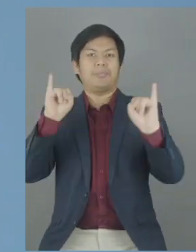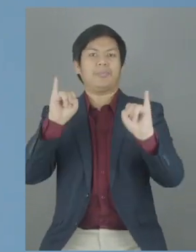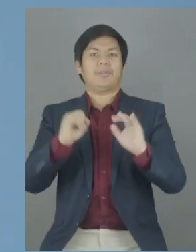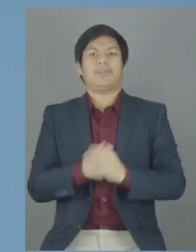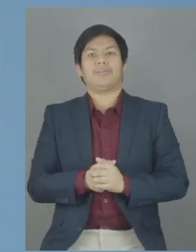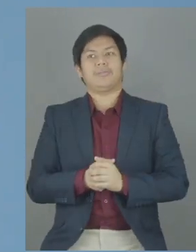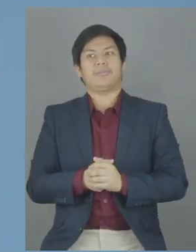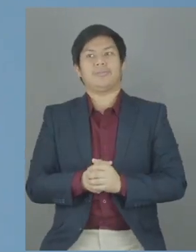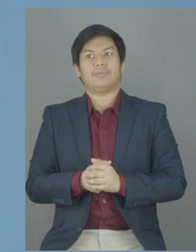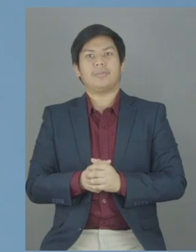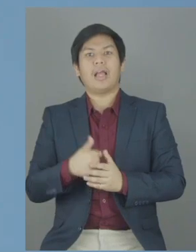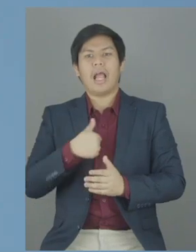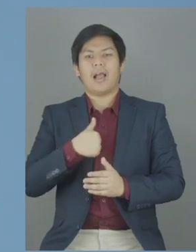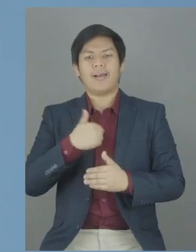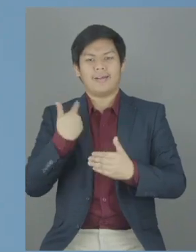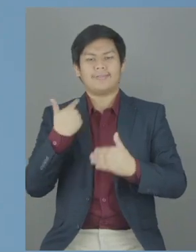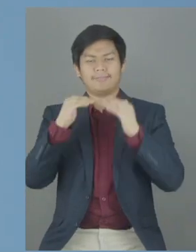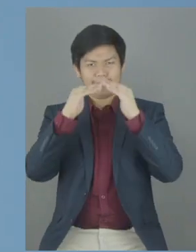I have a shelter,